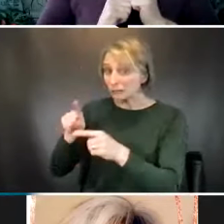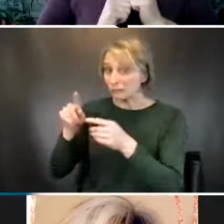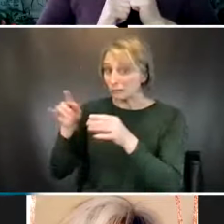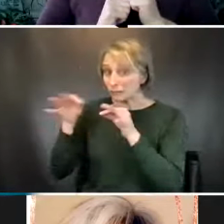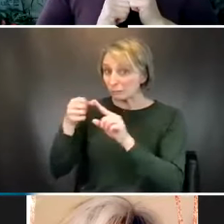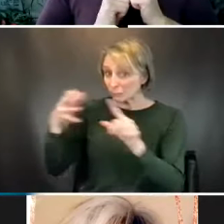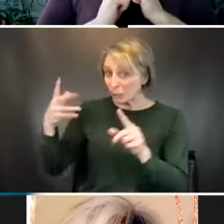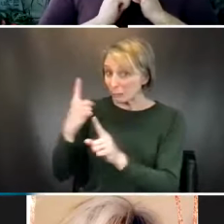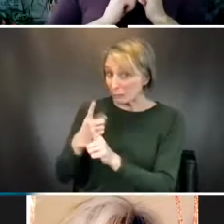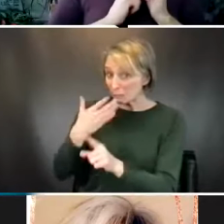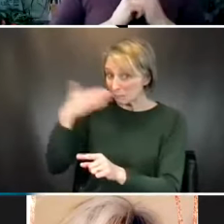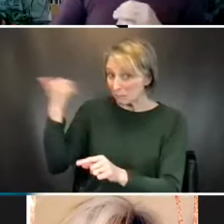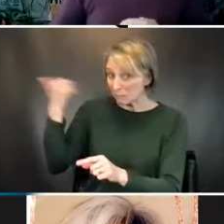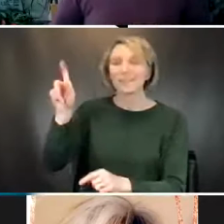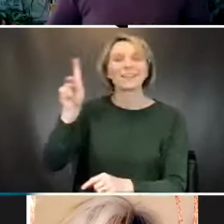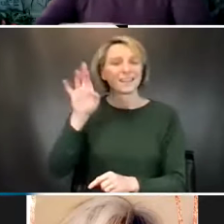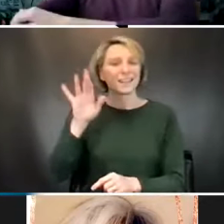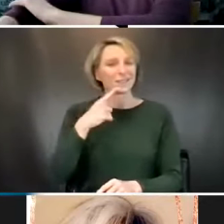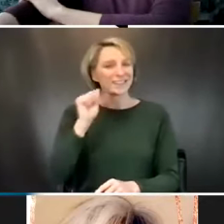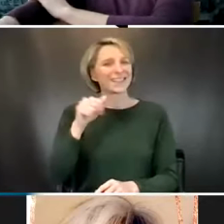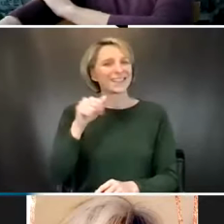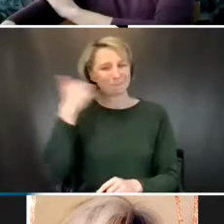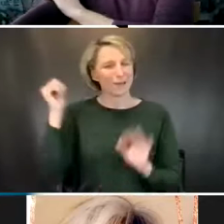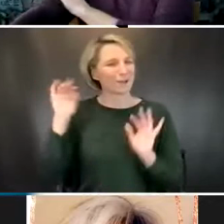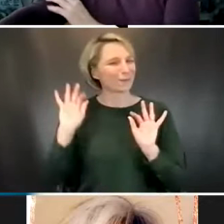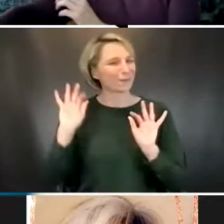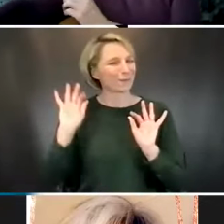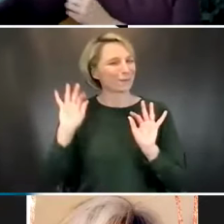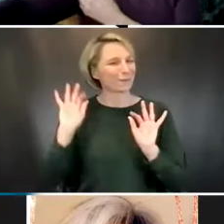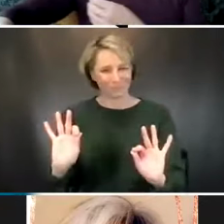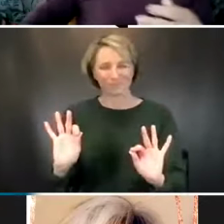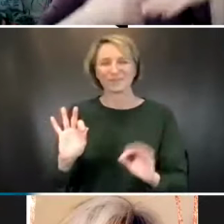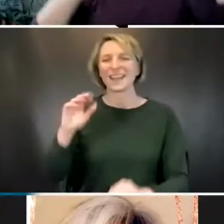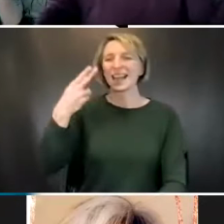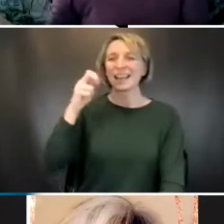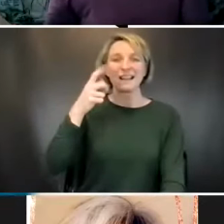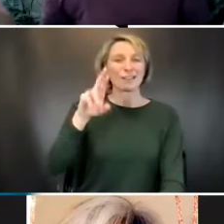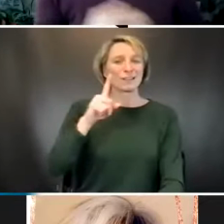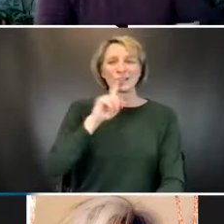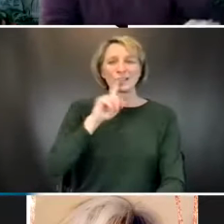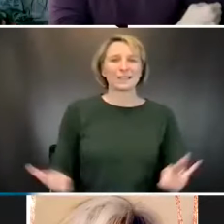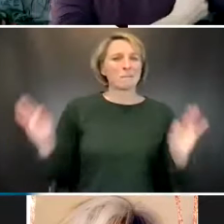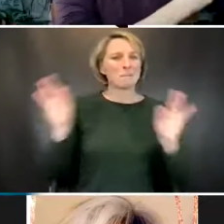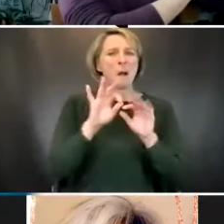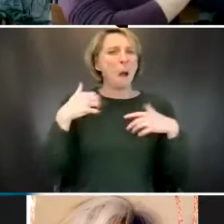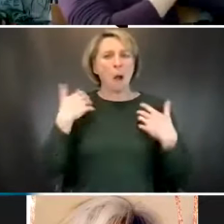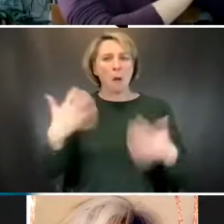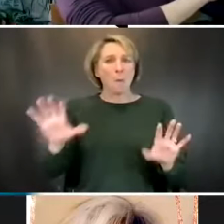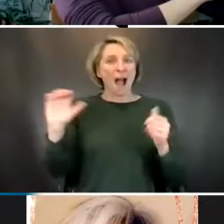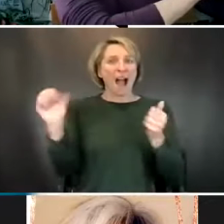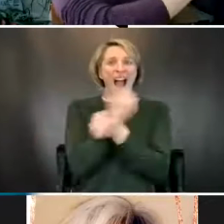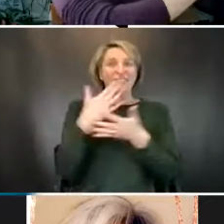Yes, thank you. Okay. For sure. I didn't want to let all of my eggs out of the basket, but that's